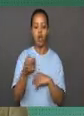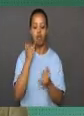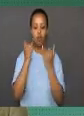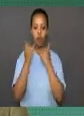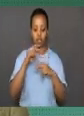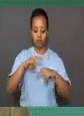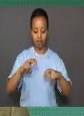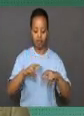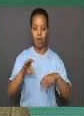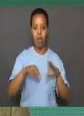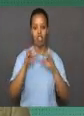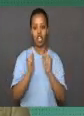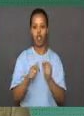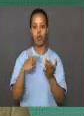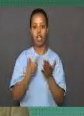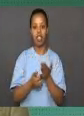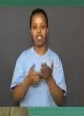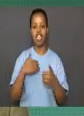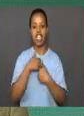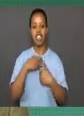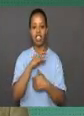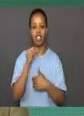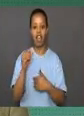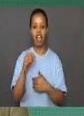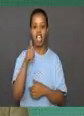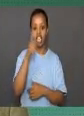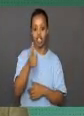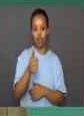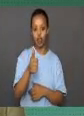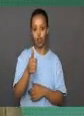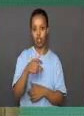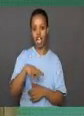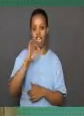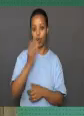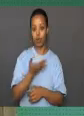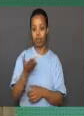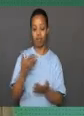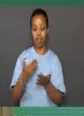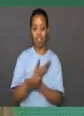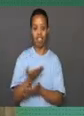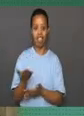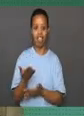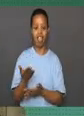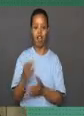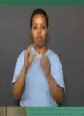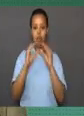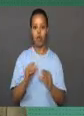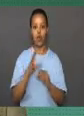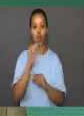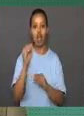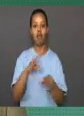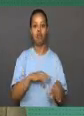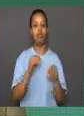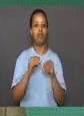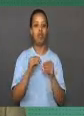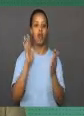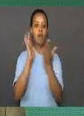more information about this animal and present your findings to teacher and the